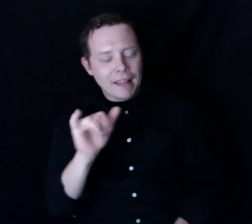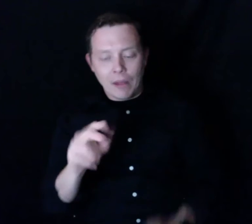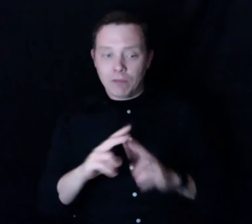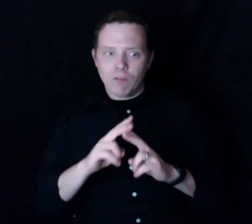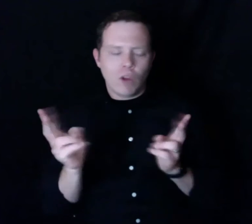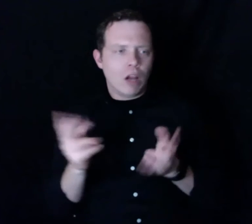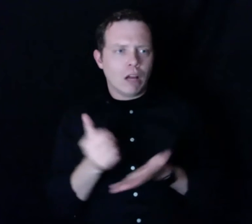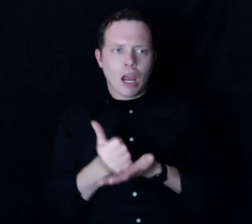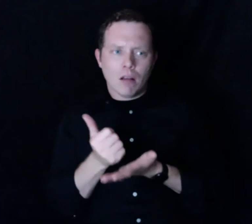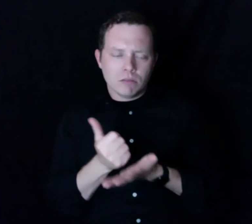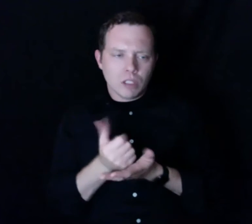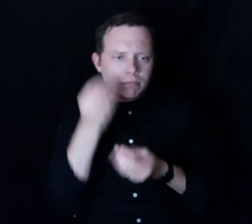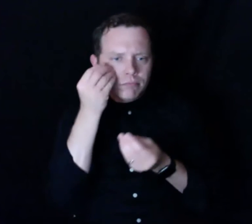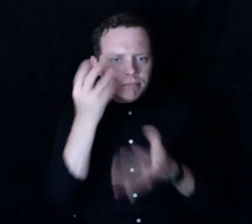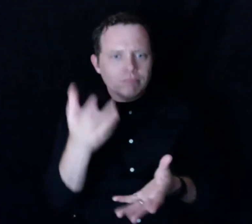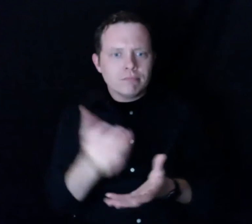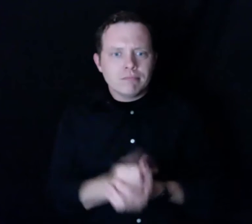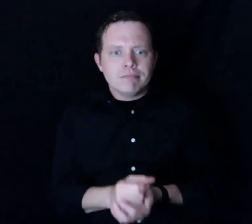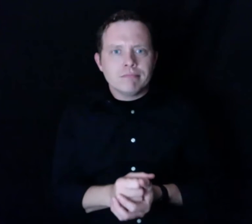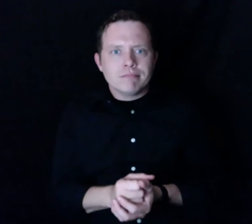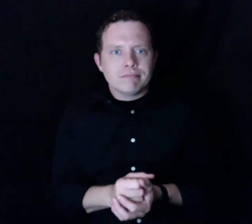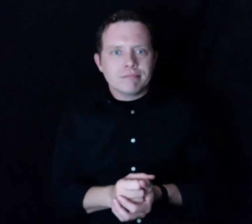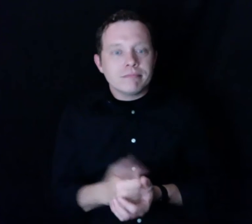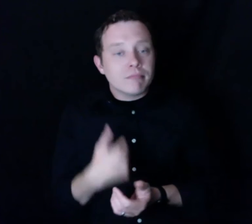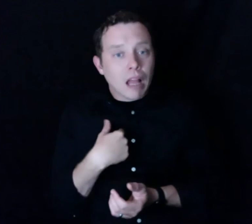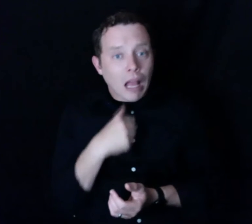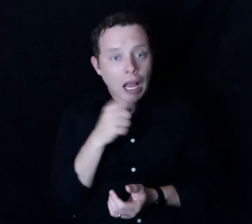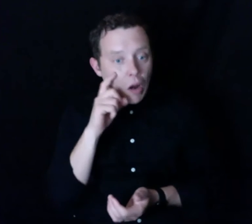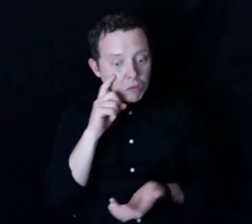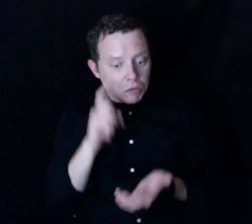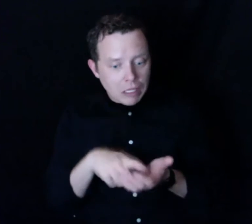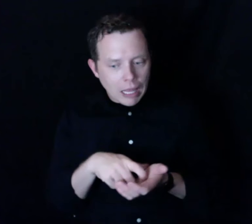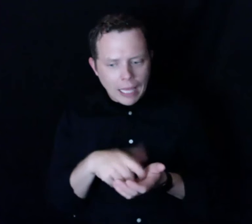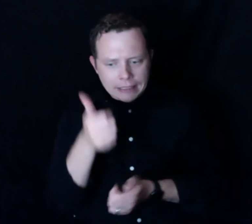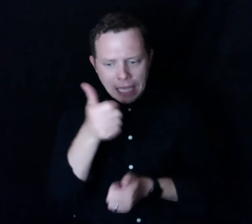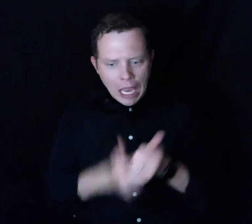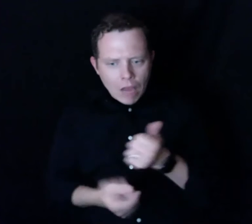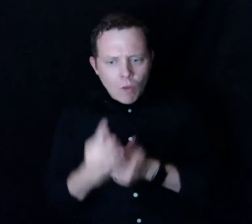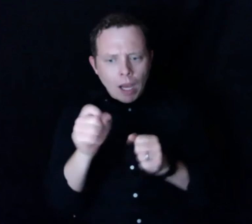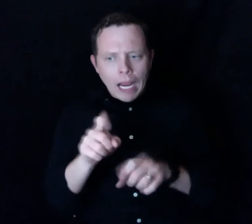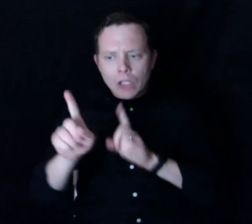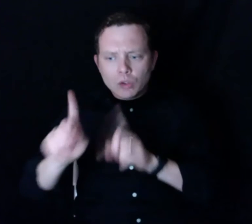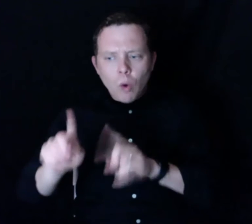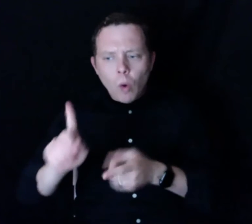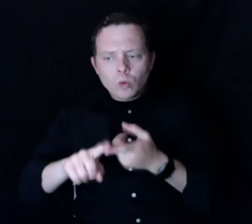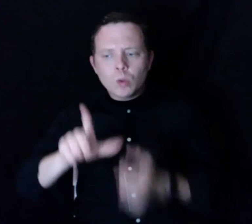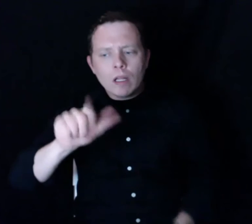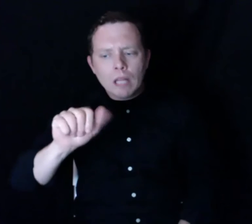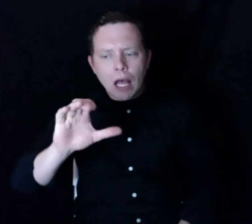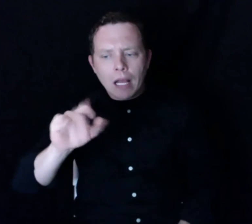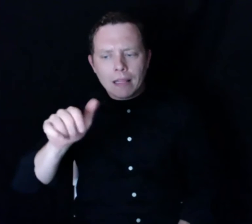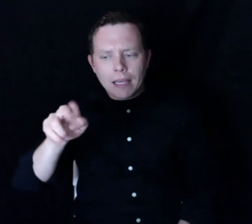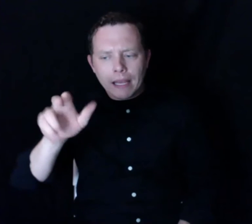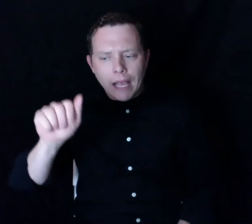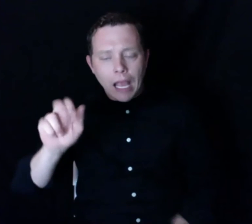helpful information, and I didn't realize that everybody could use La Clinica pharmacy.